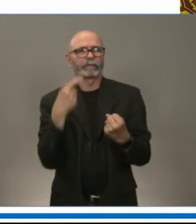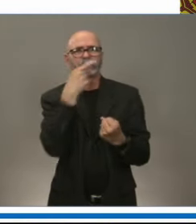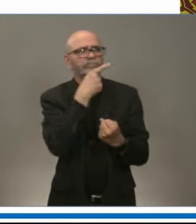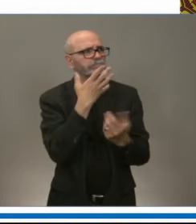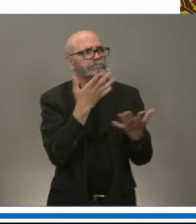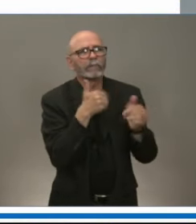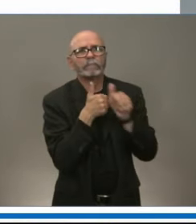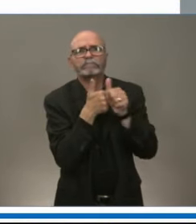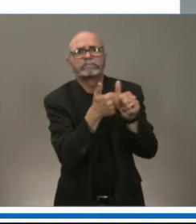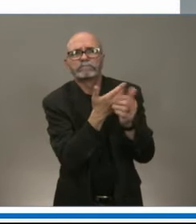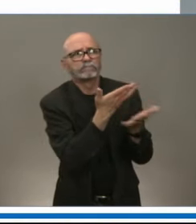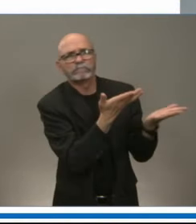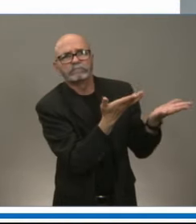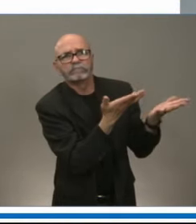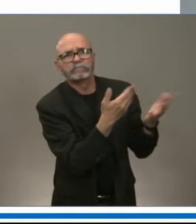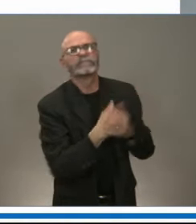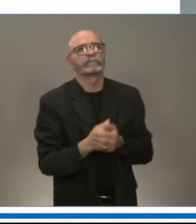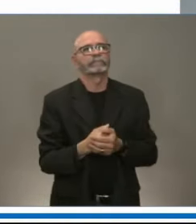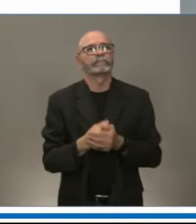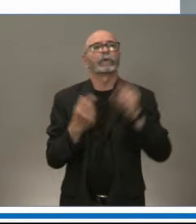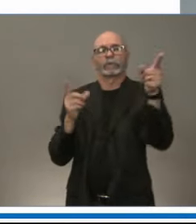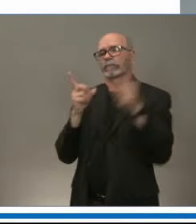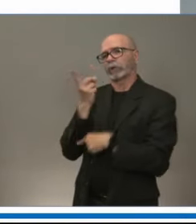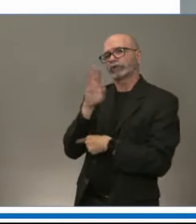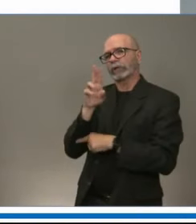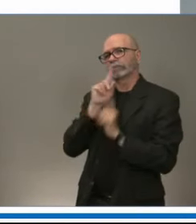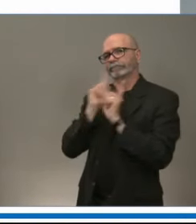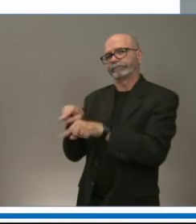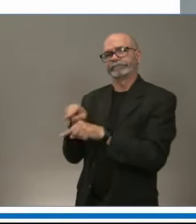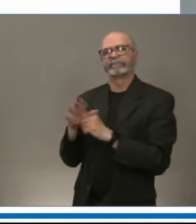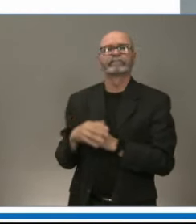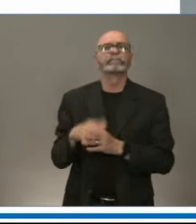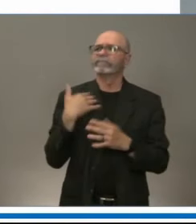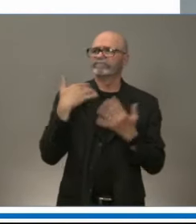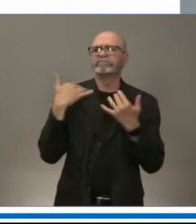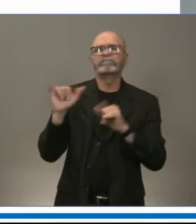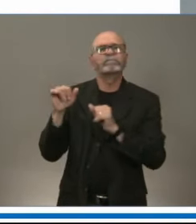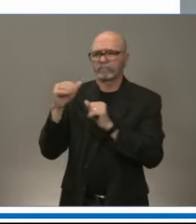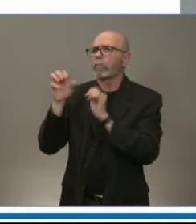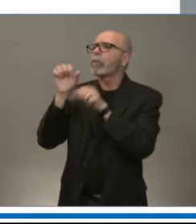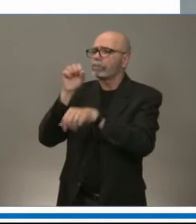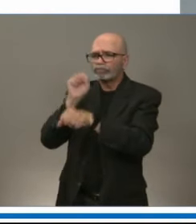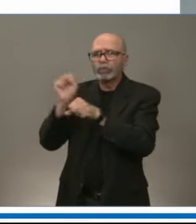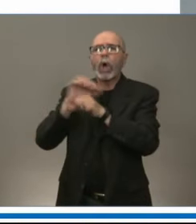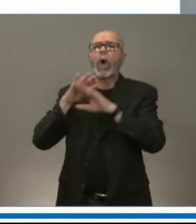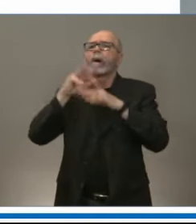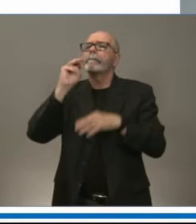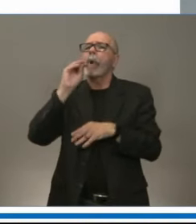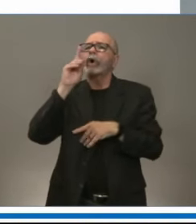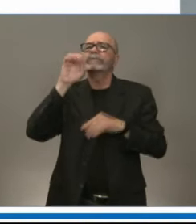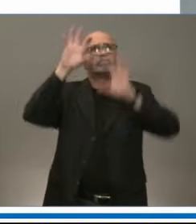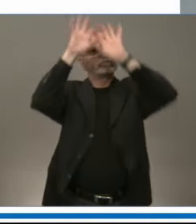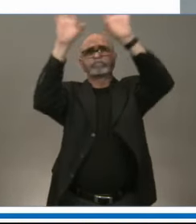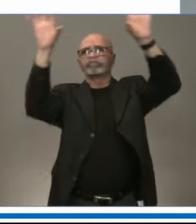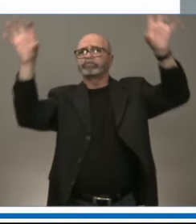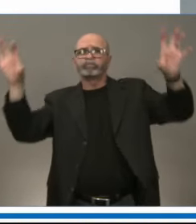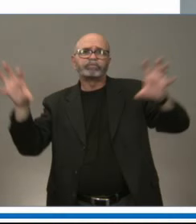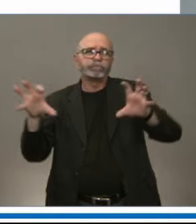modeling in collaboration between the Department of Health and Wellness and the Nova Scotia Health Authority. We look to bring that